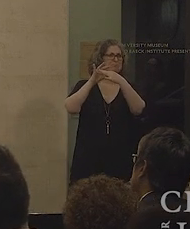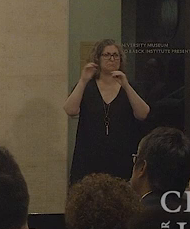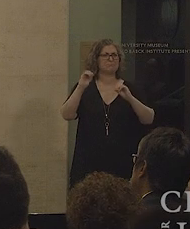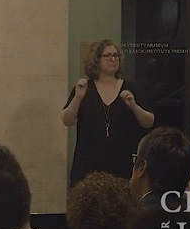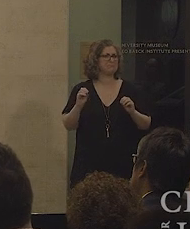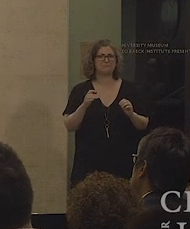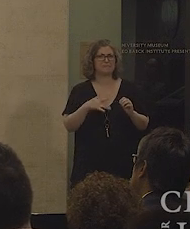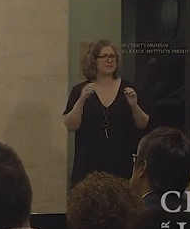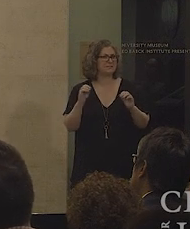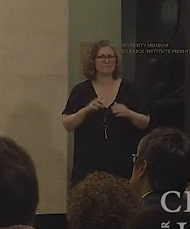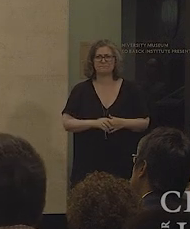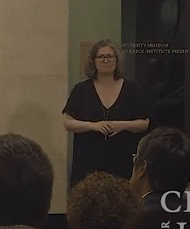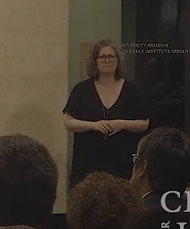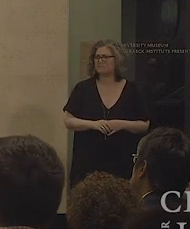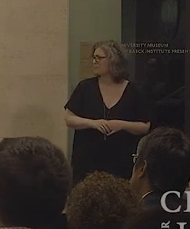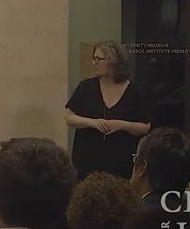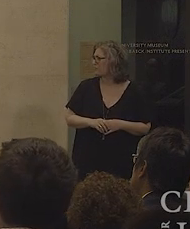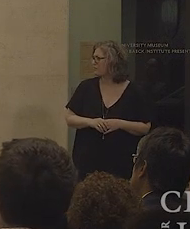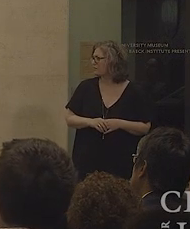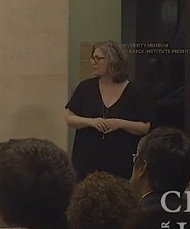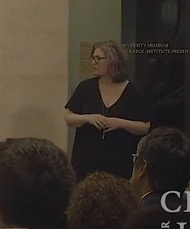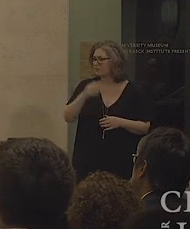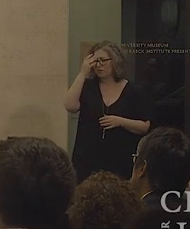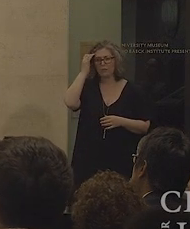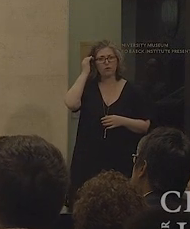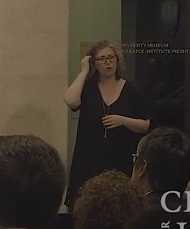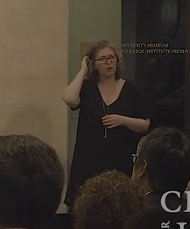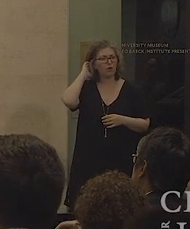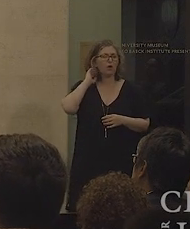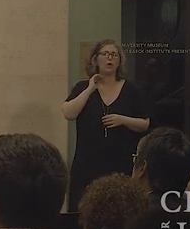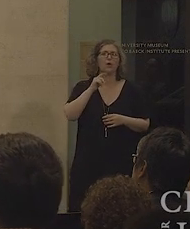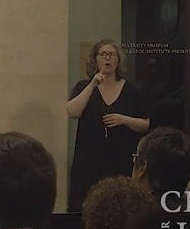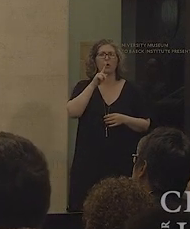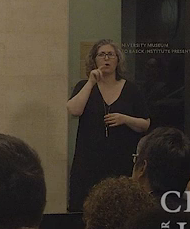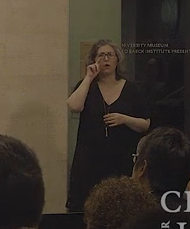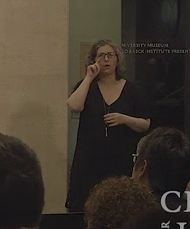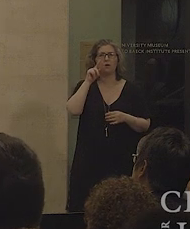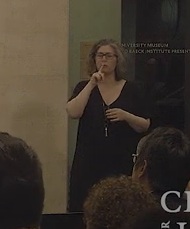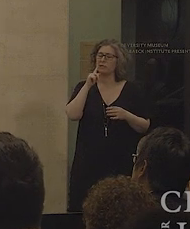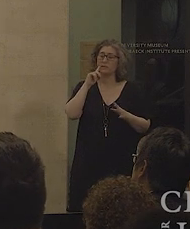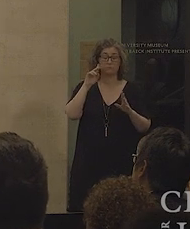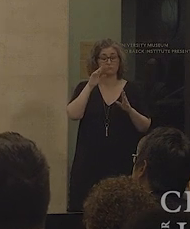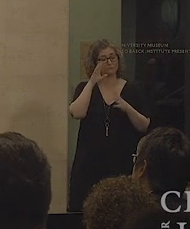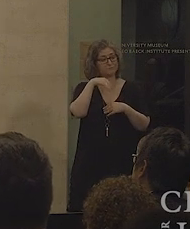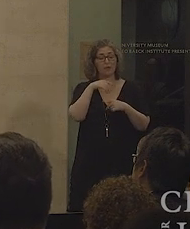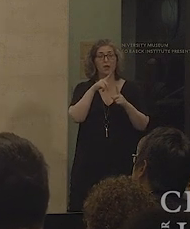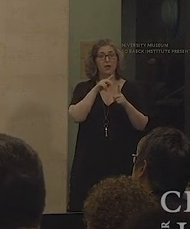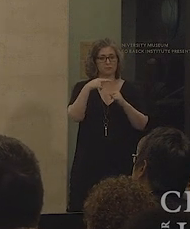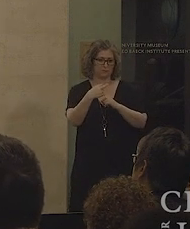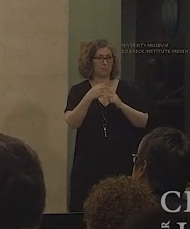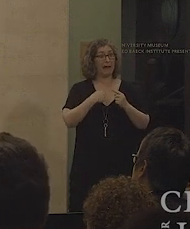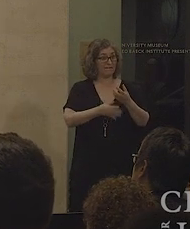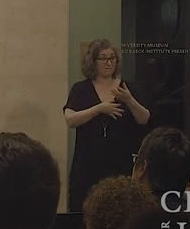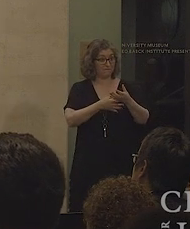connection. What's the crazy, though, and the flip side of that is, my faith in people